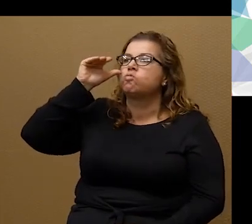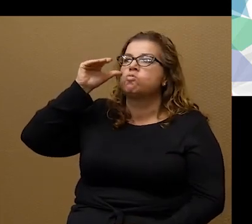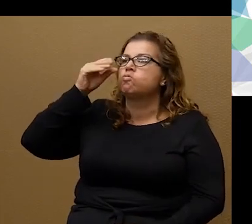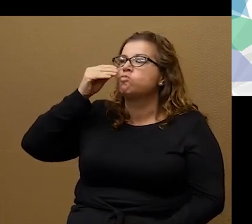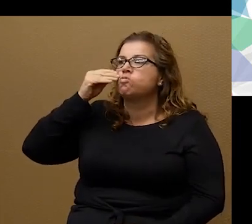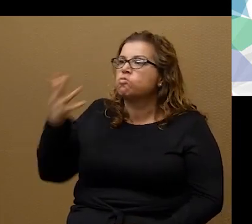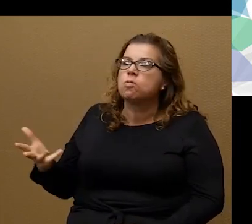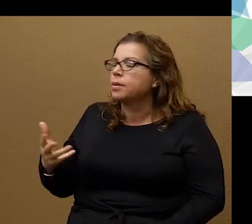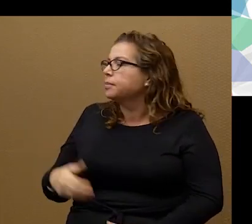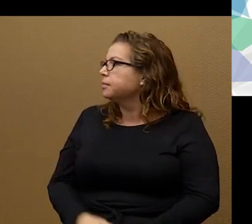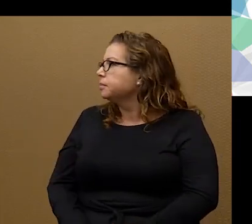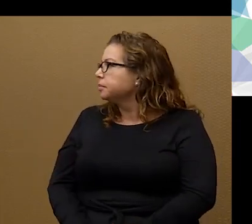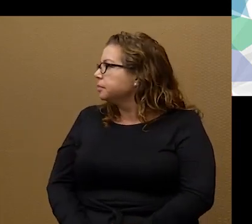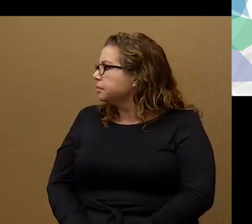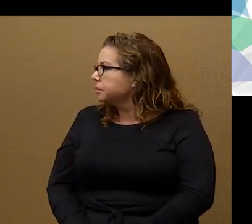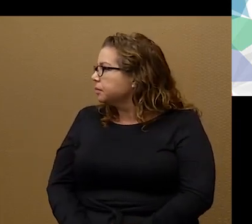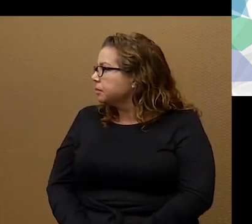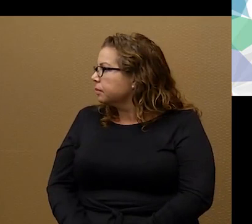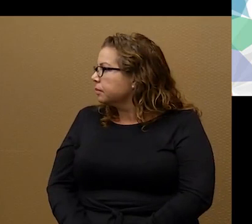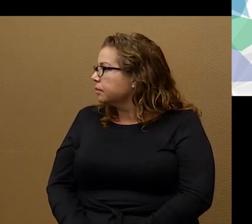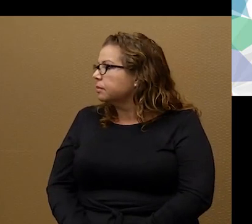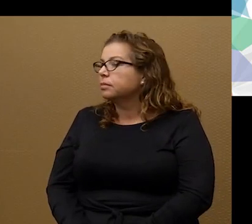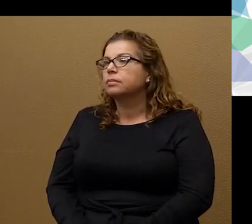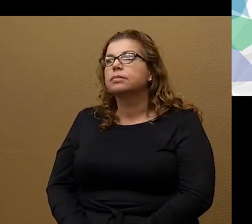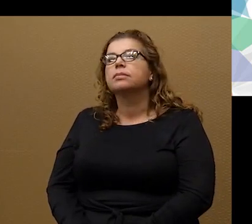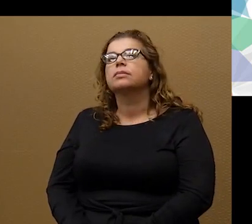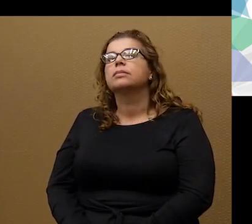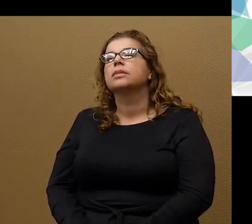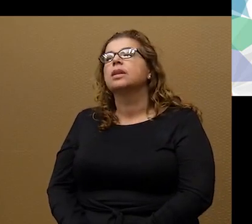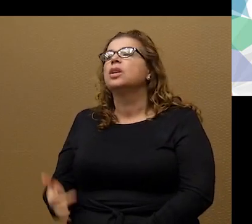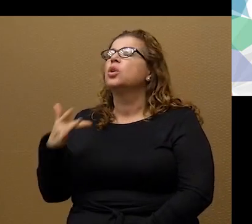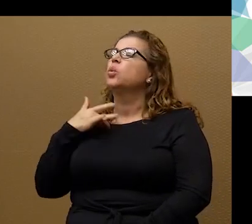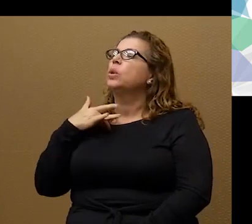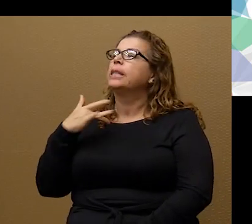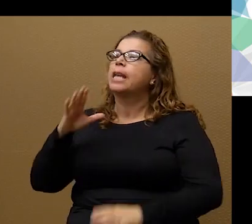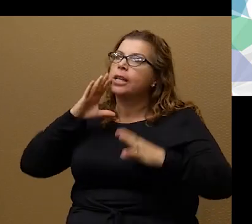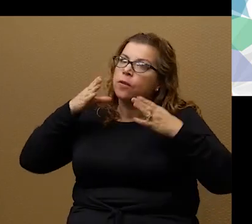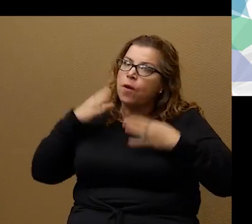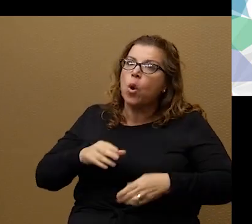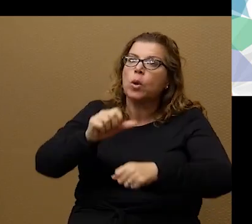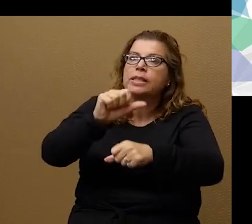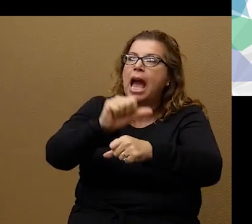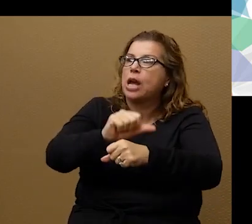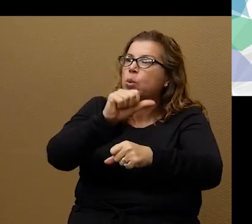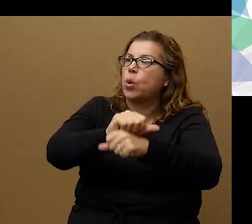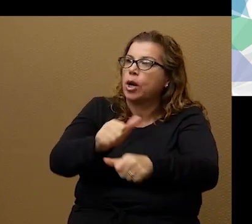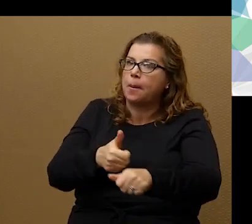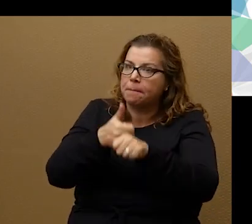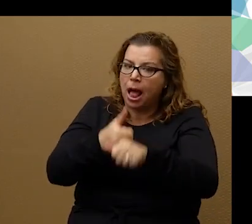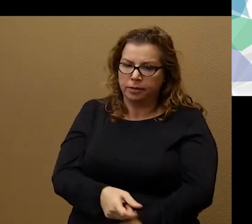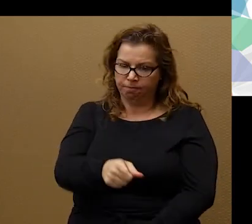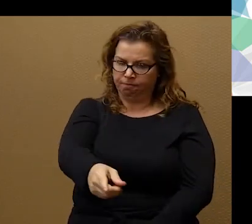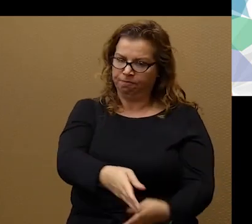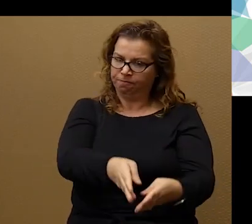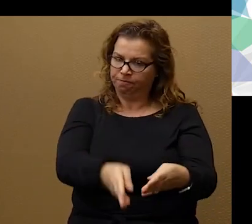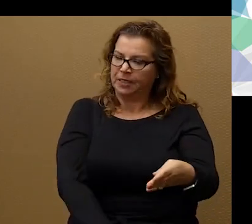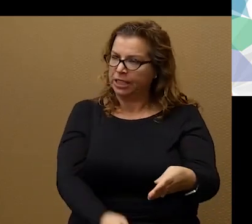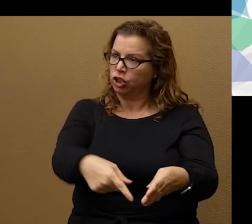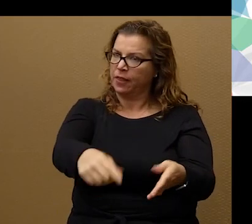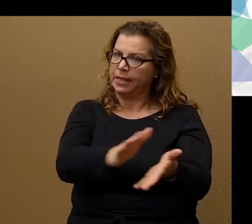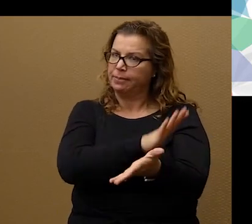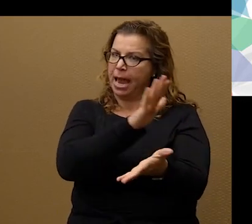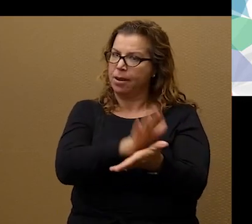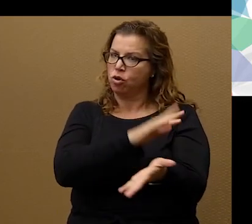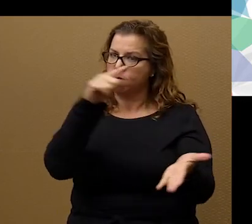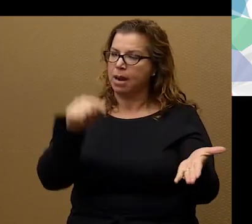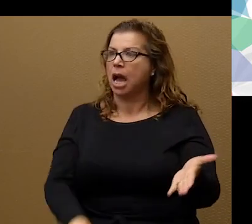on. We tend to focus too much on work compliance, and we're like, the child needs to finish this worksheet.